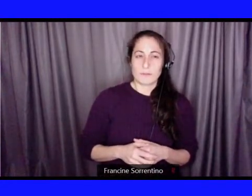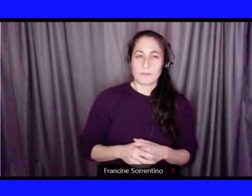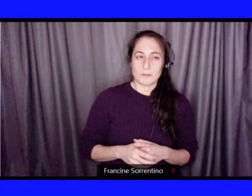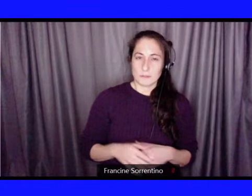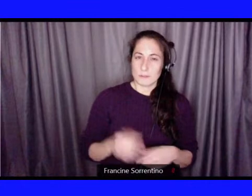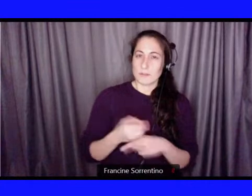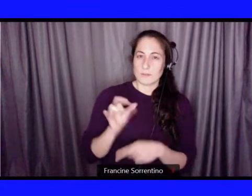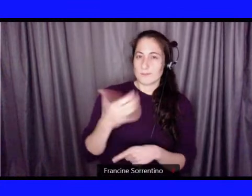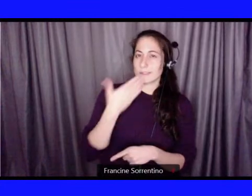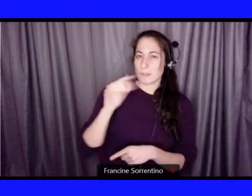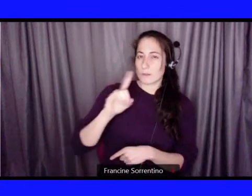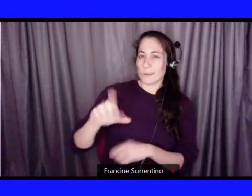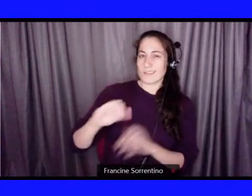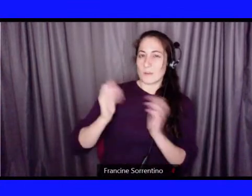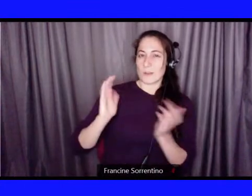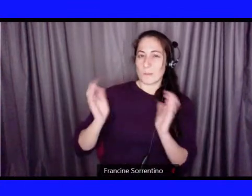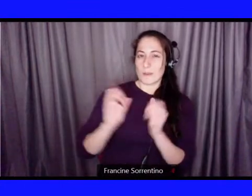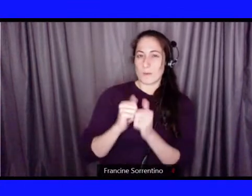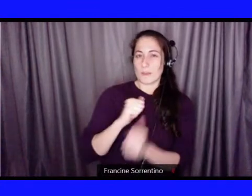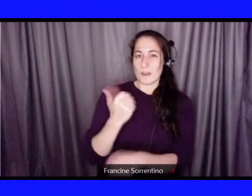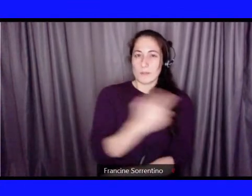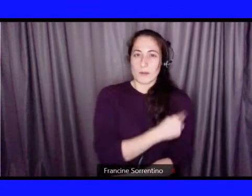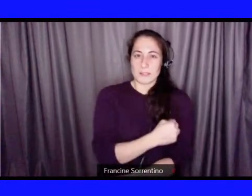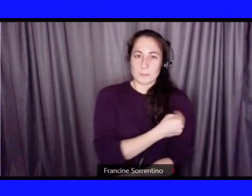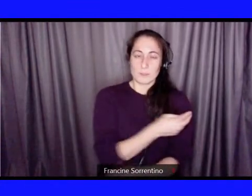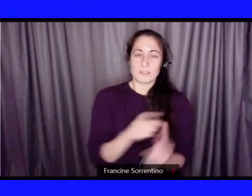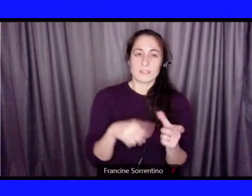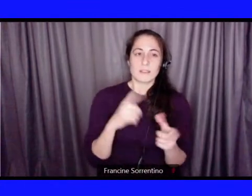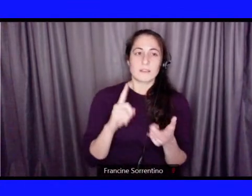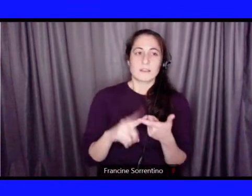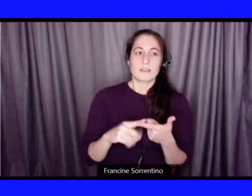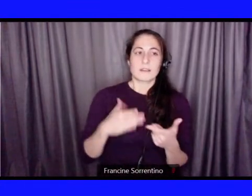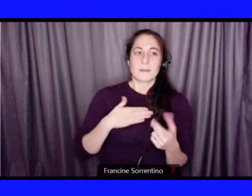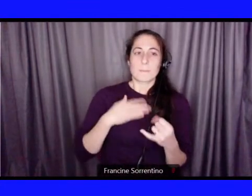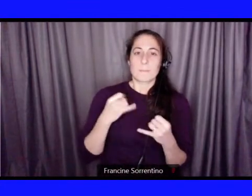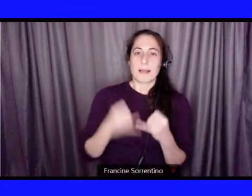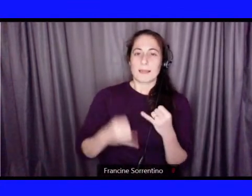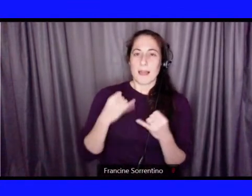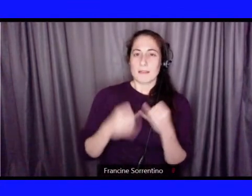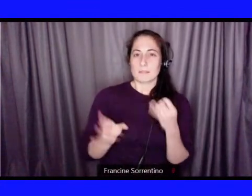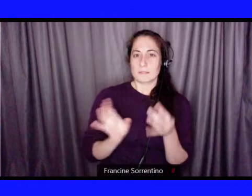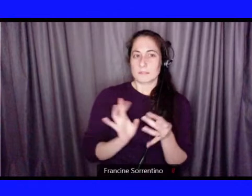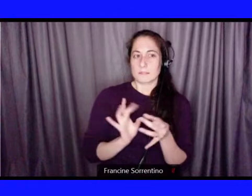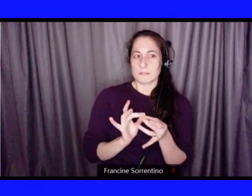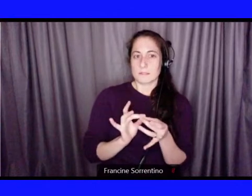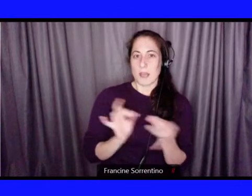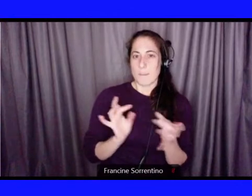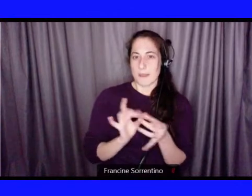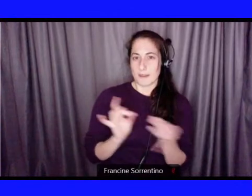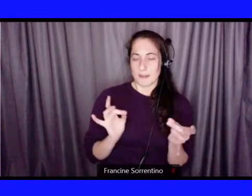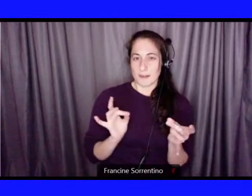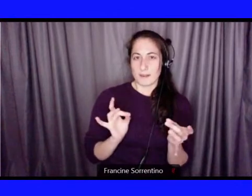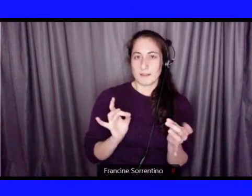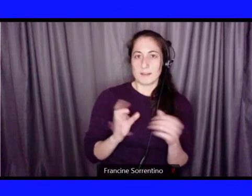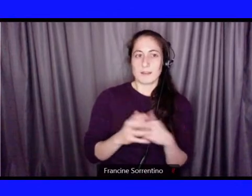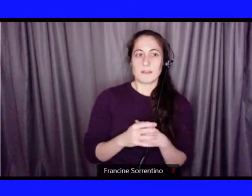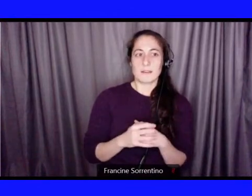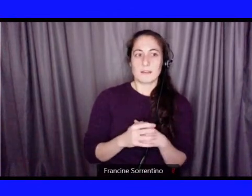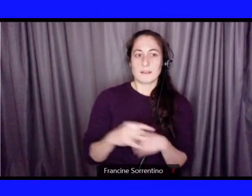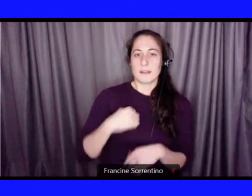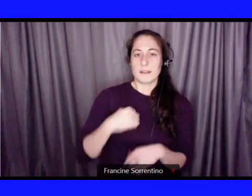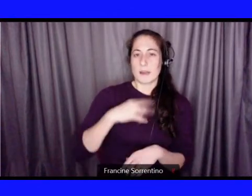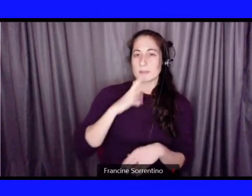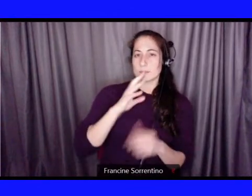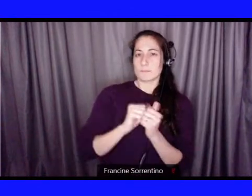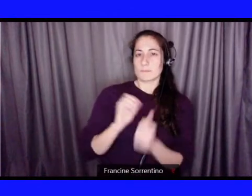a system and to direct ourselves in terms of where we want to be going. And I think it would be useful if every